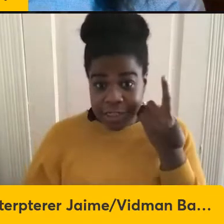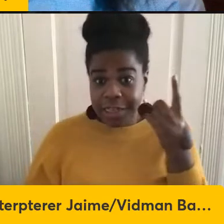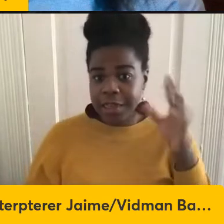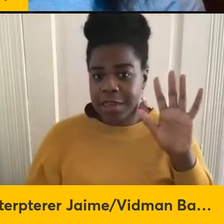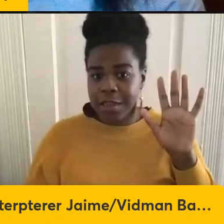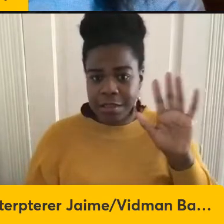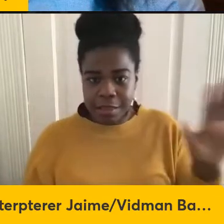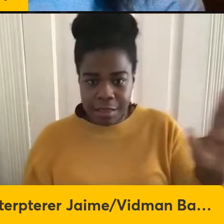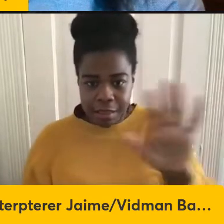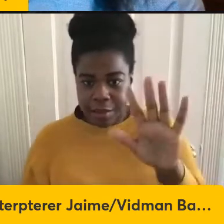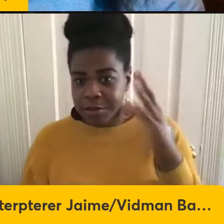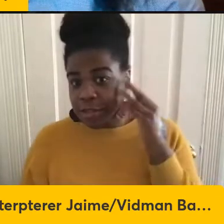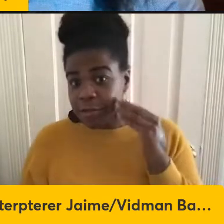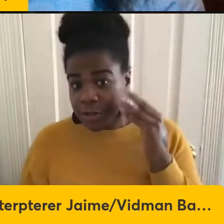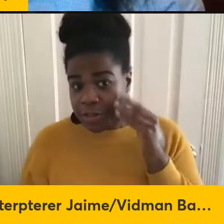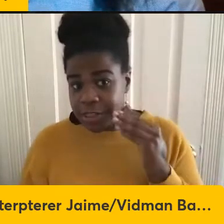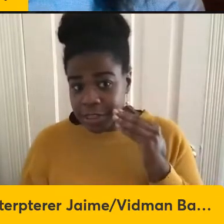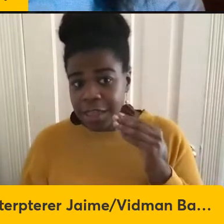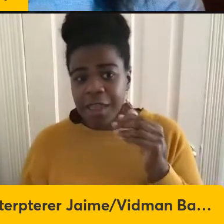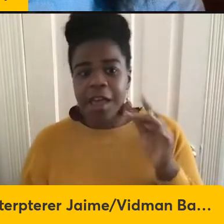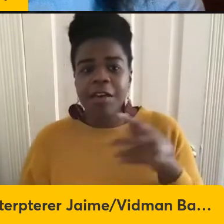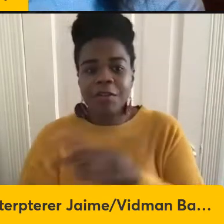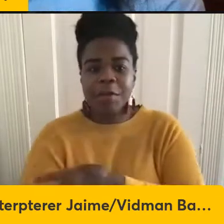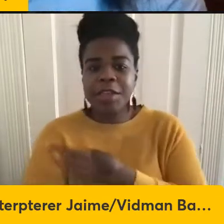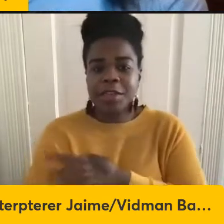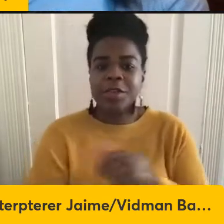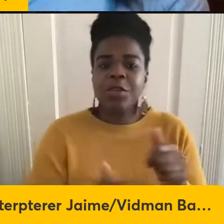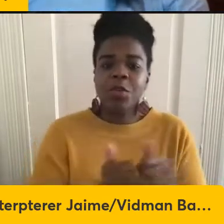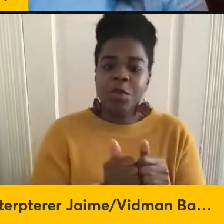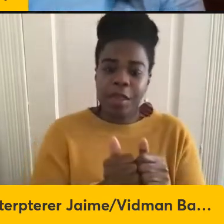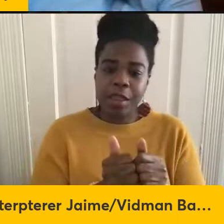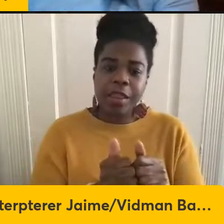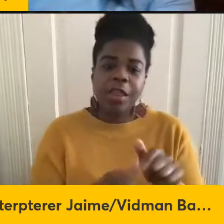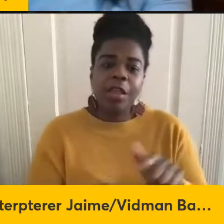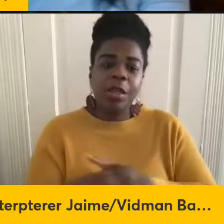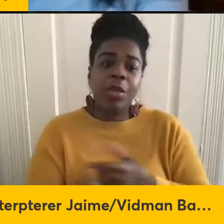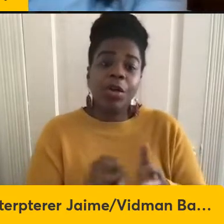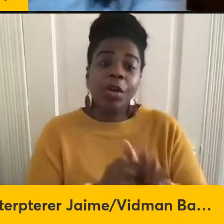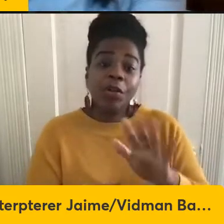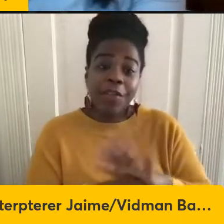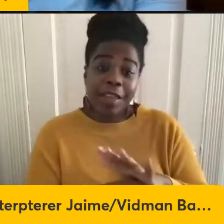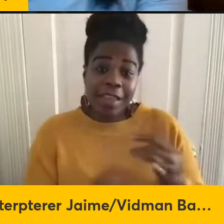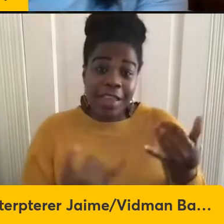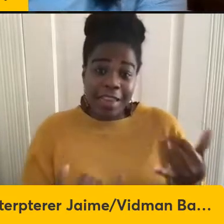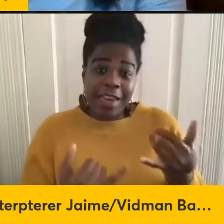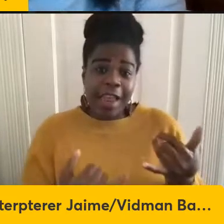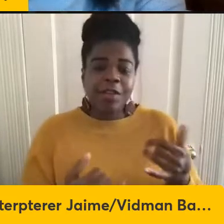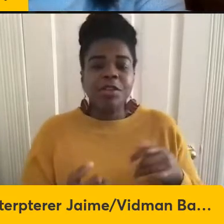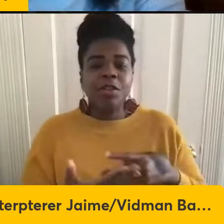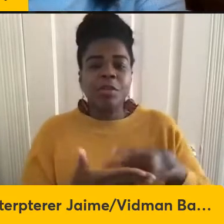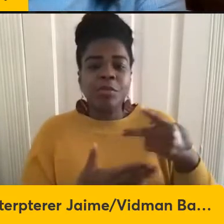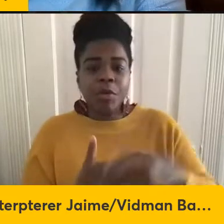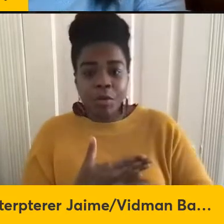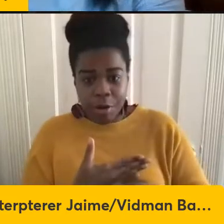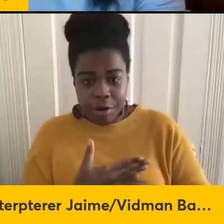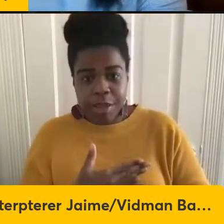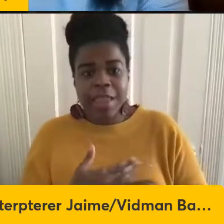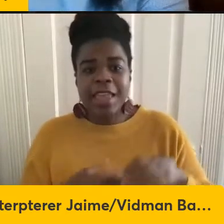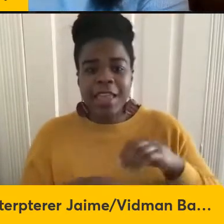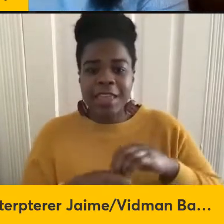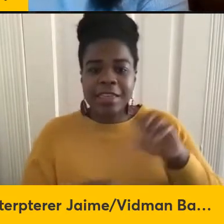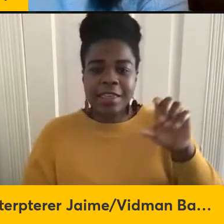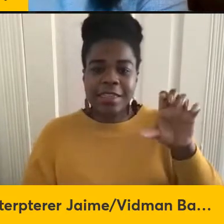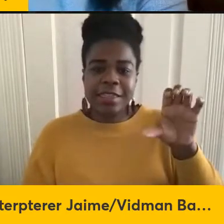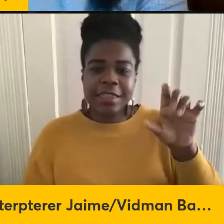experience of patients with long COVID. She's currently a program manager in the civil service, and